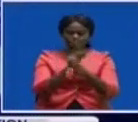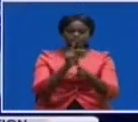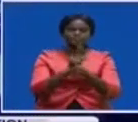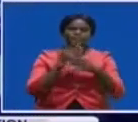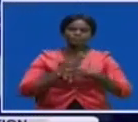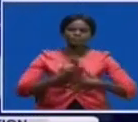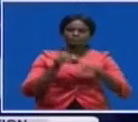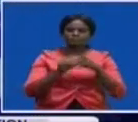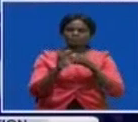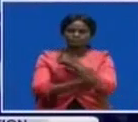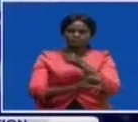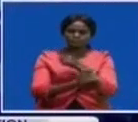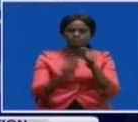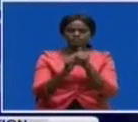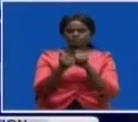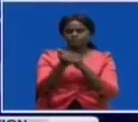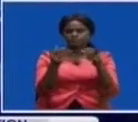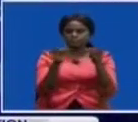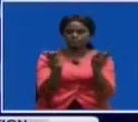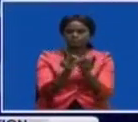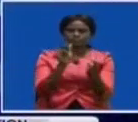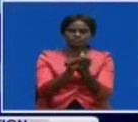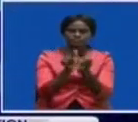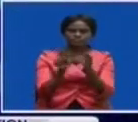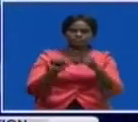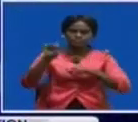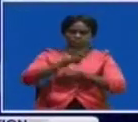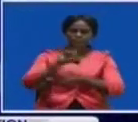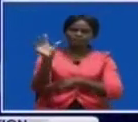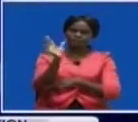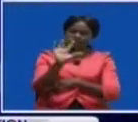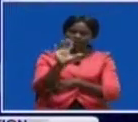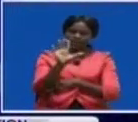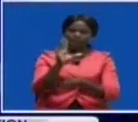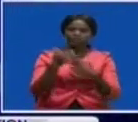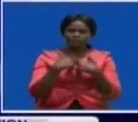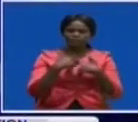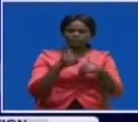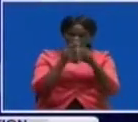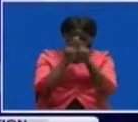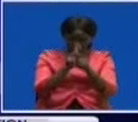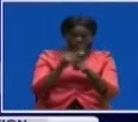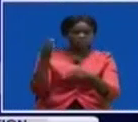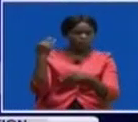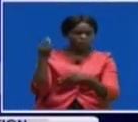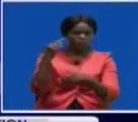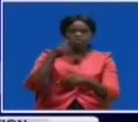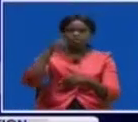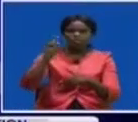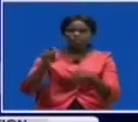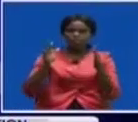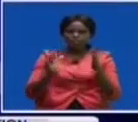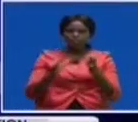in the country and beyond. He said this in Lusaka today during the farewell parade held in honor of the former Army